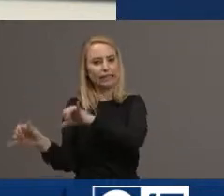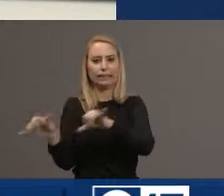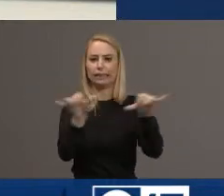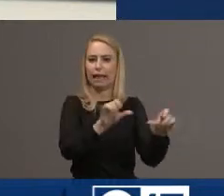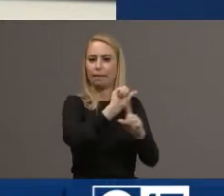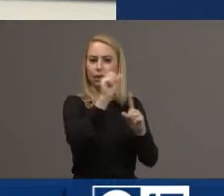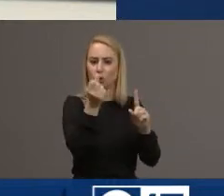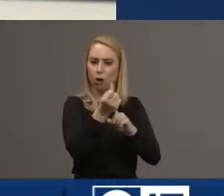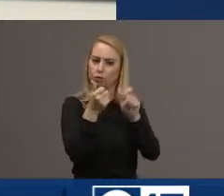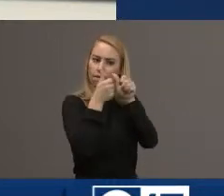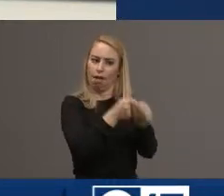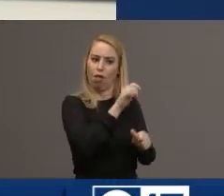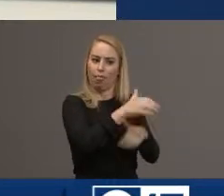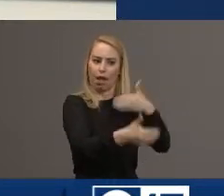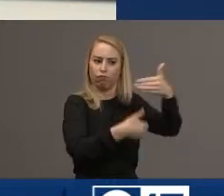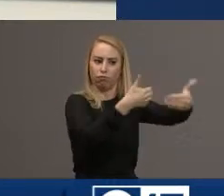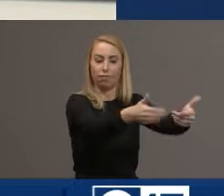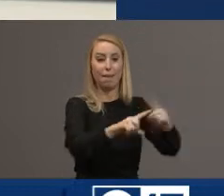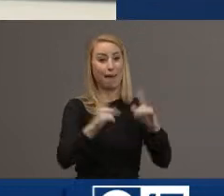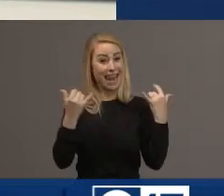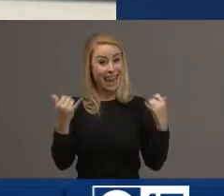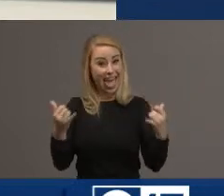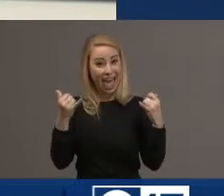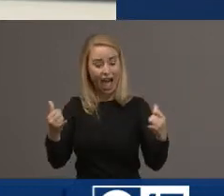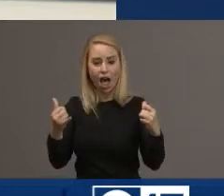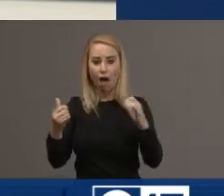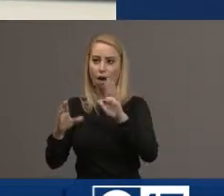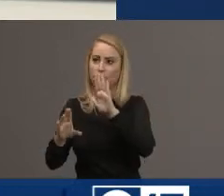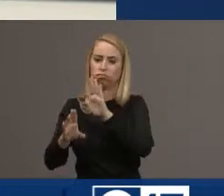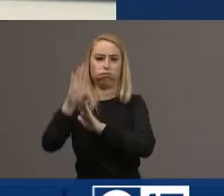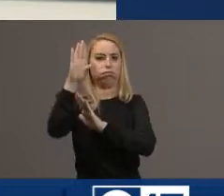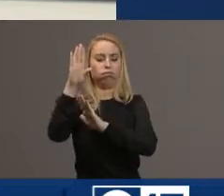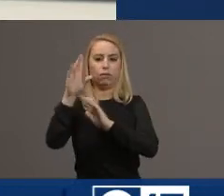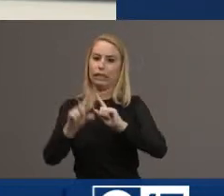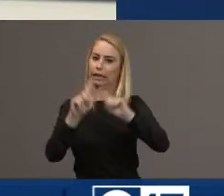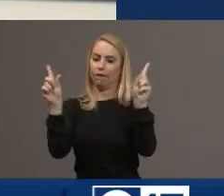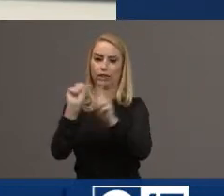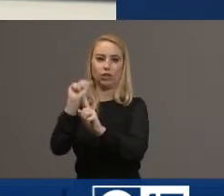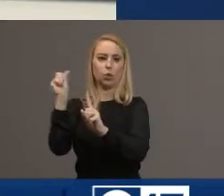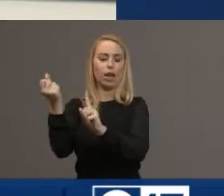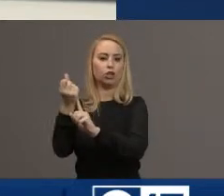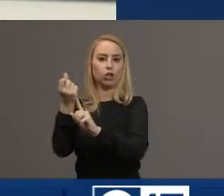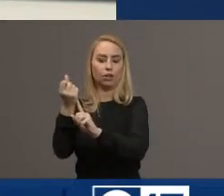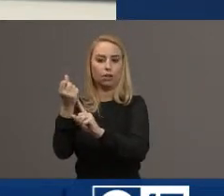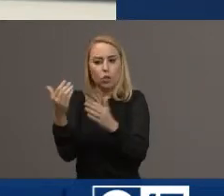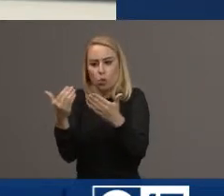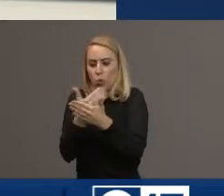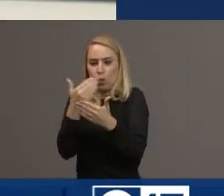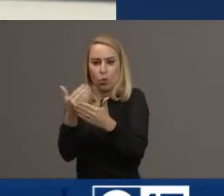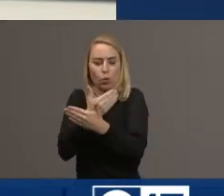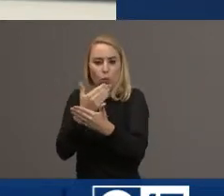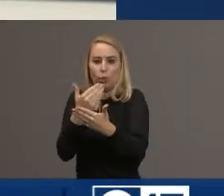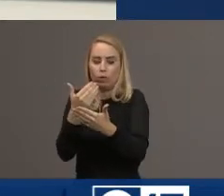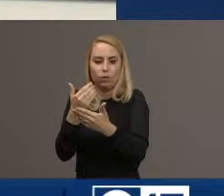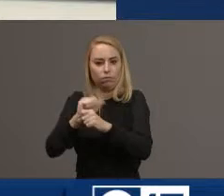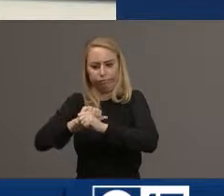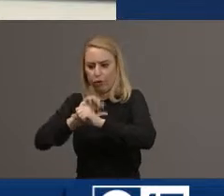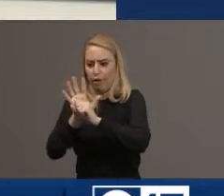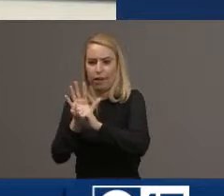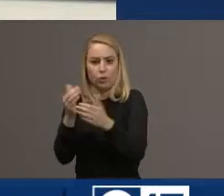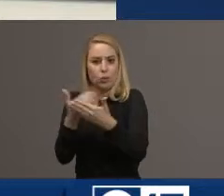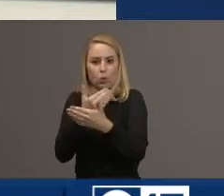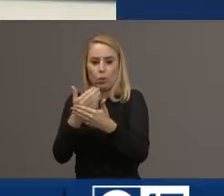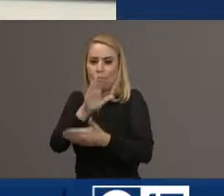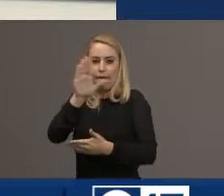dealing with the pandemic here. We're dealing with a novel and new virus to Arizona. That's why the National Guard